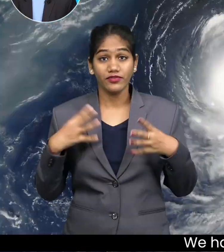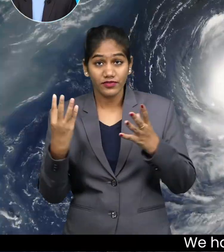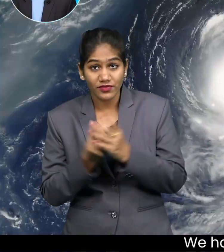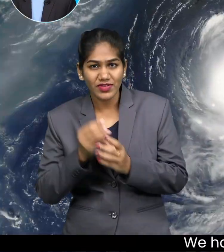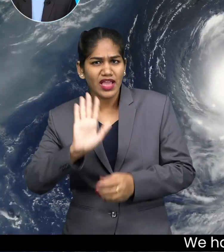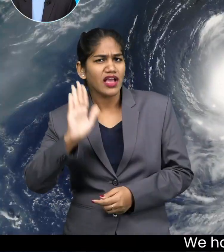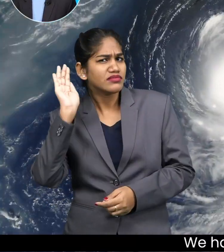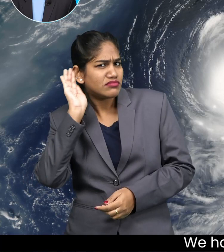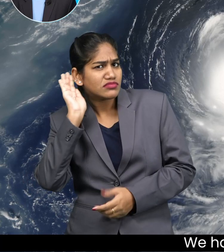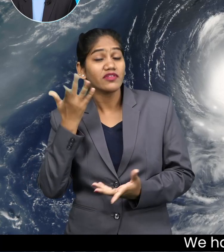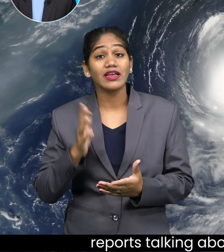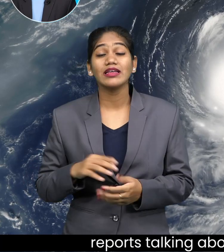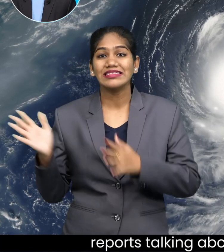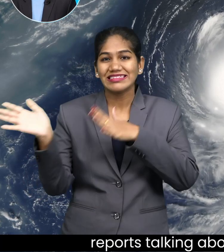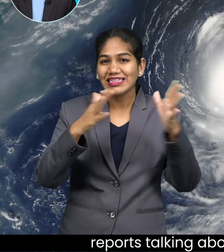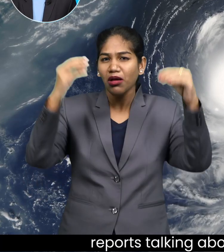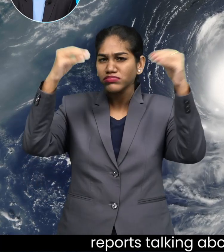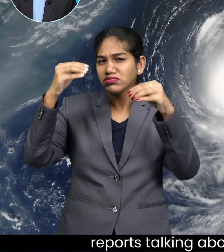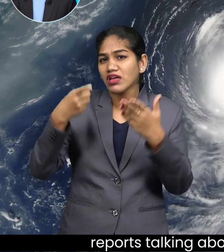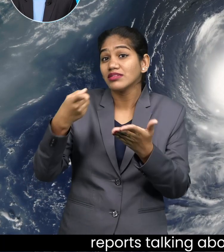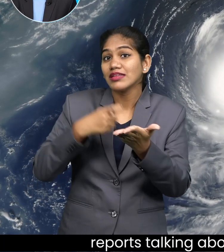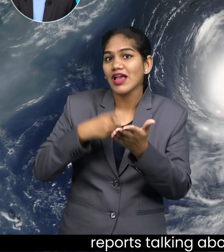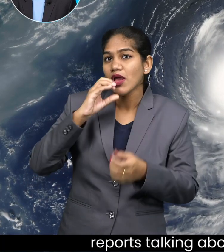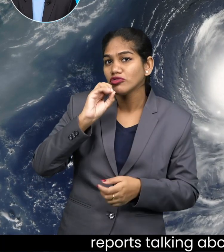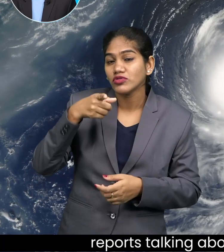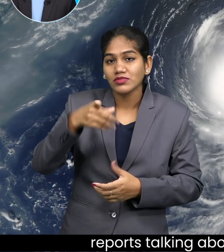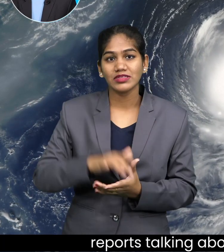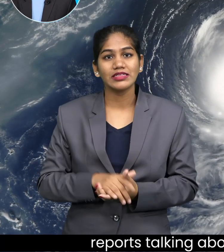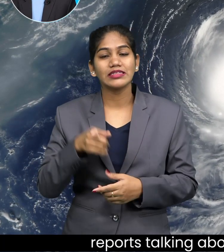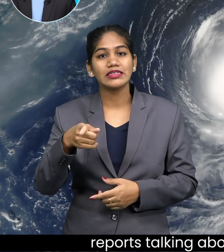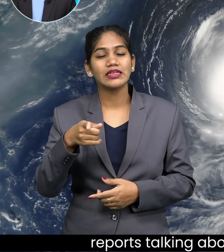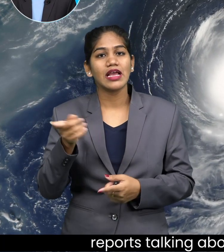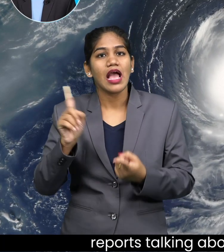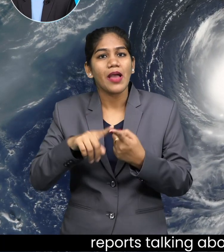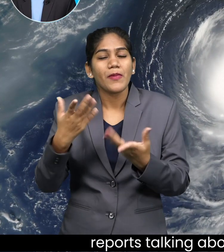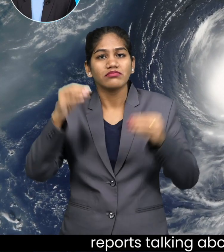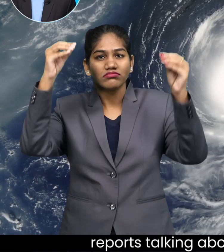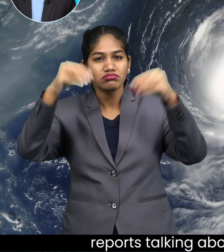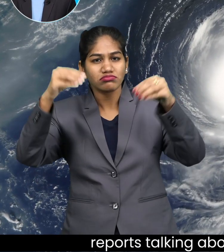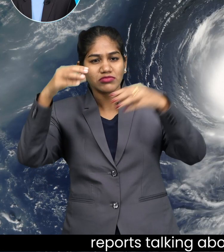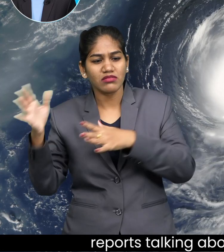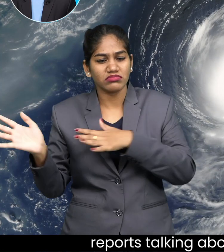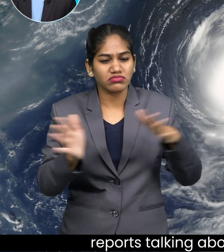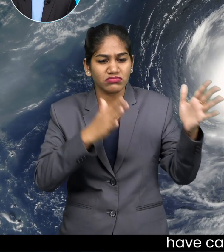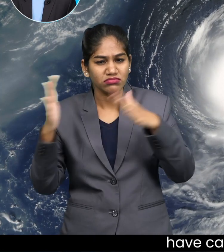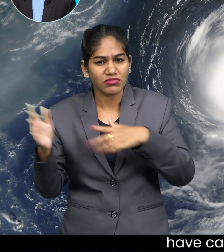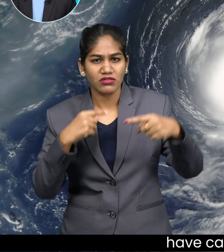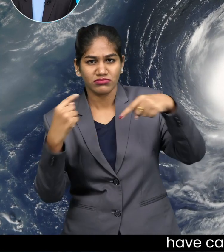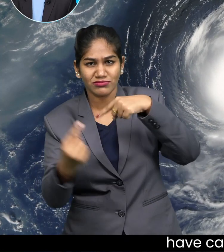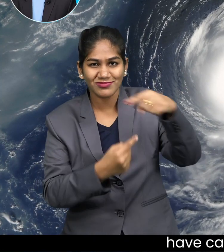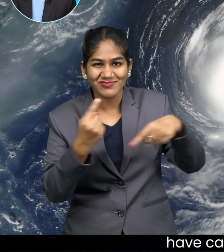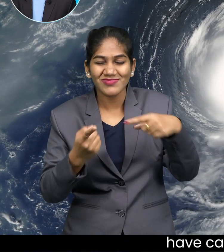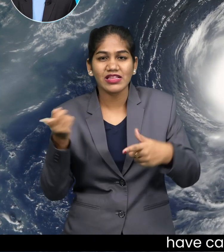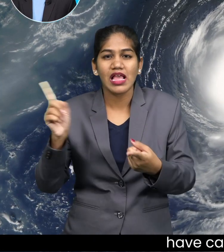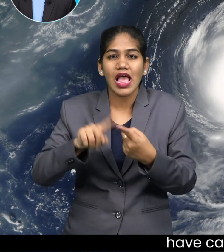We have also heard weather reports that say depression in the Bay of Bengal have